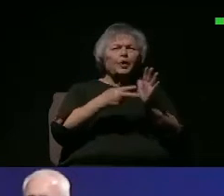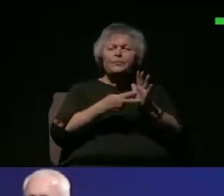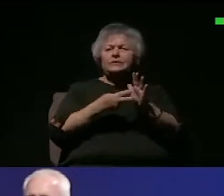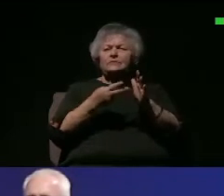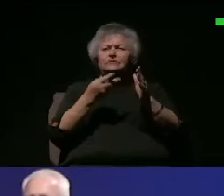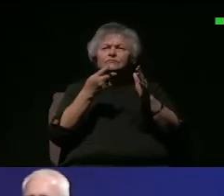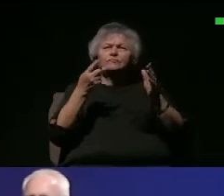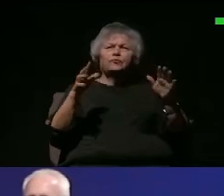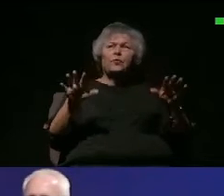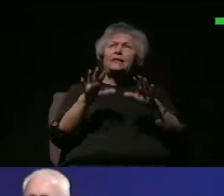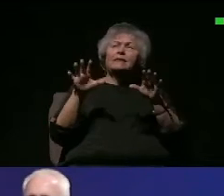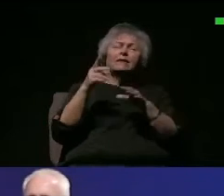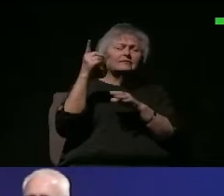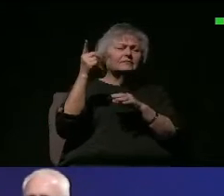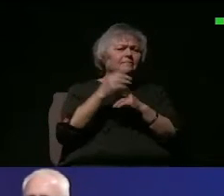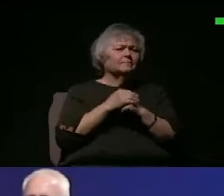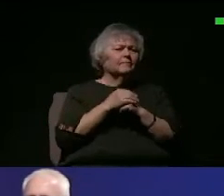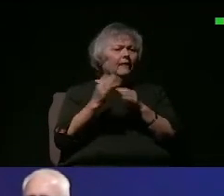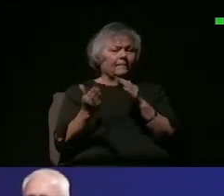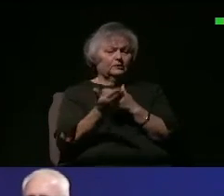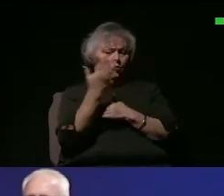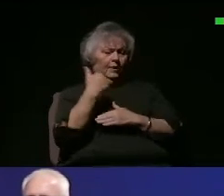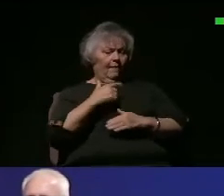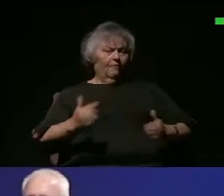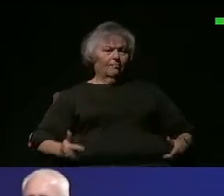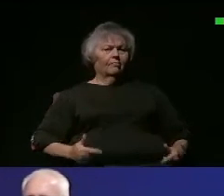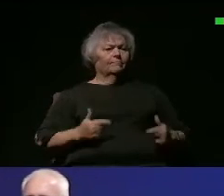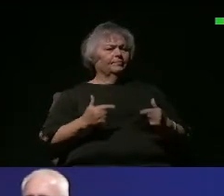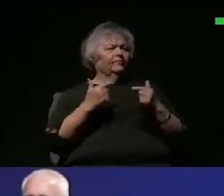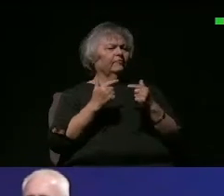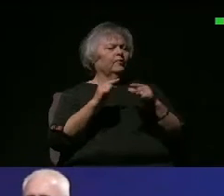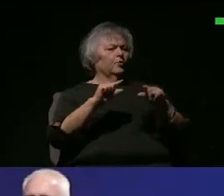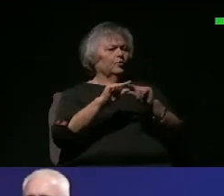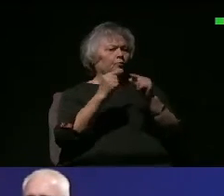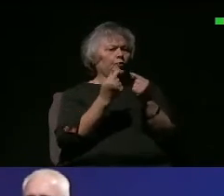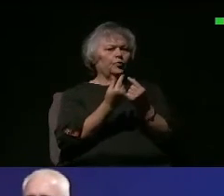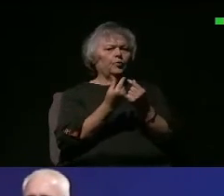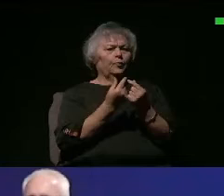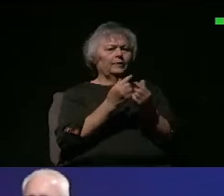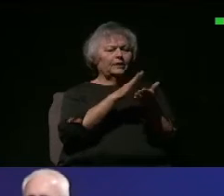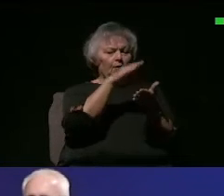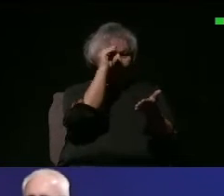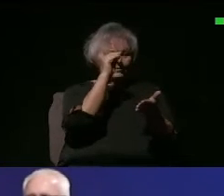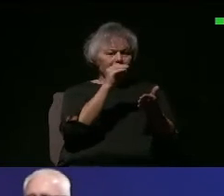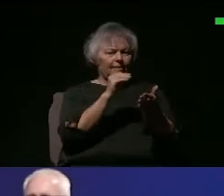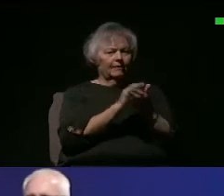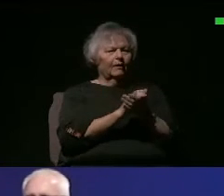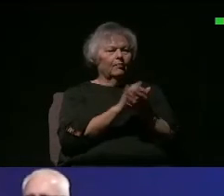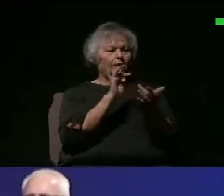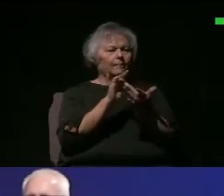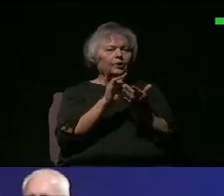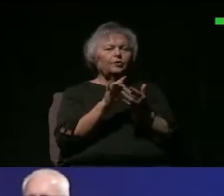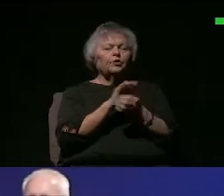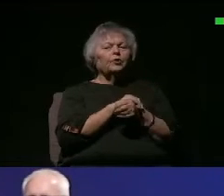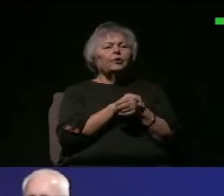And this morning, our life group was doing our lesson online, and it was out of a Philippians chapter